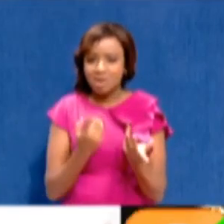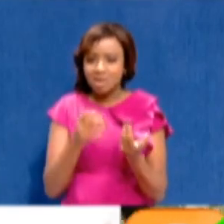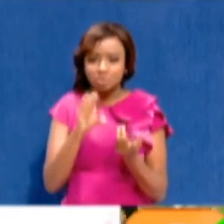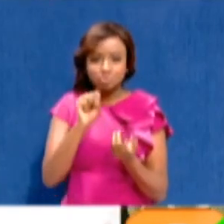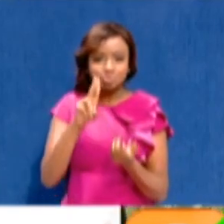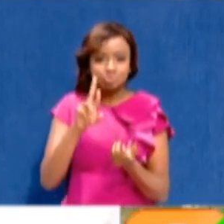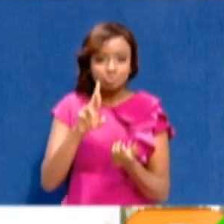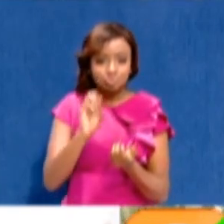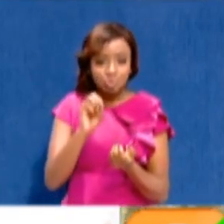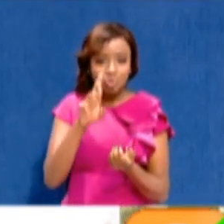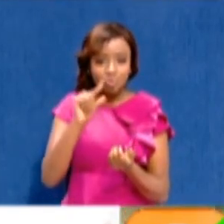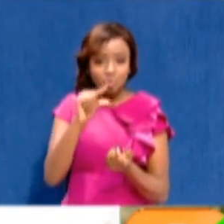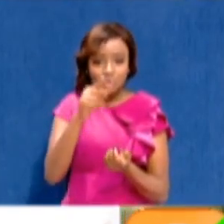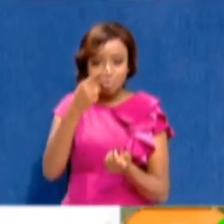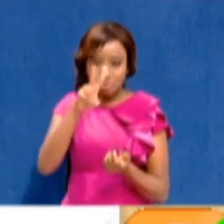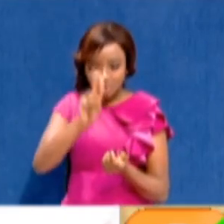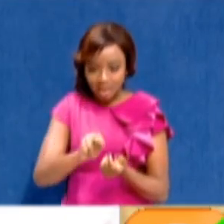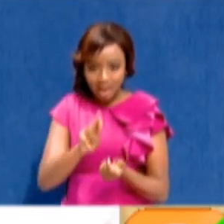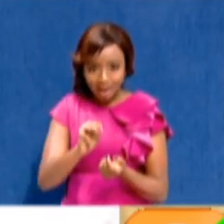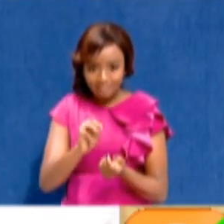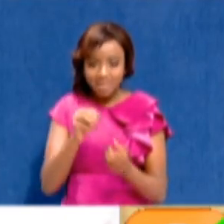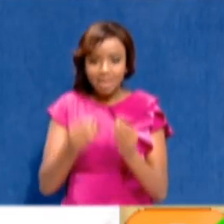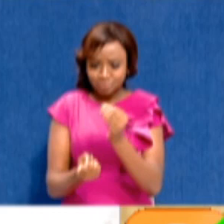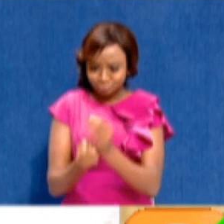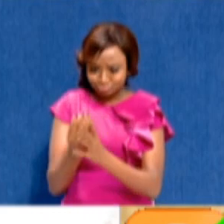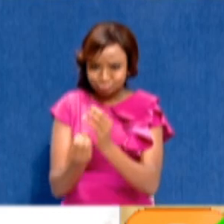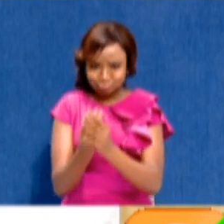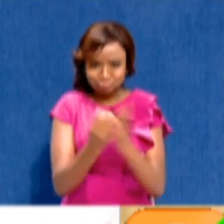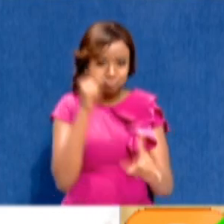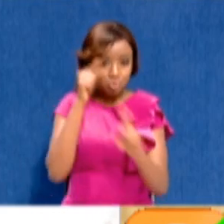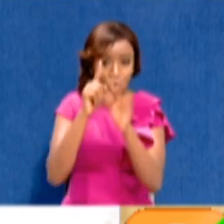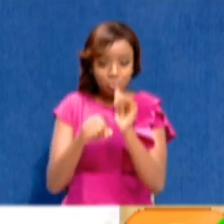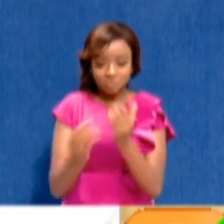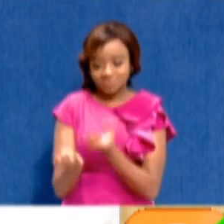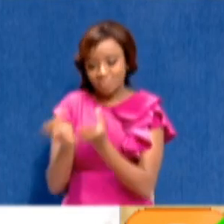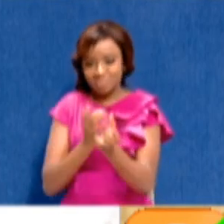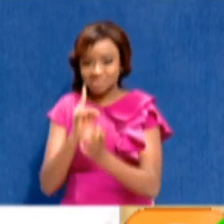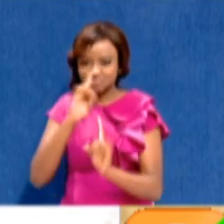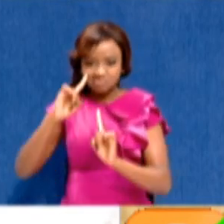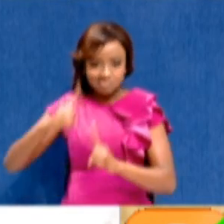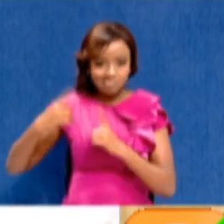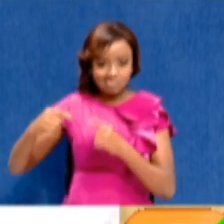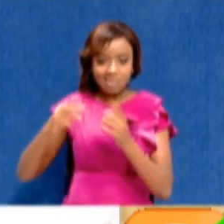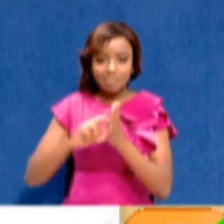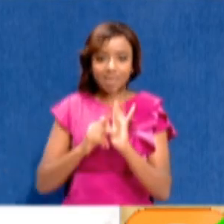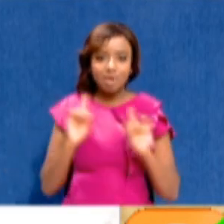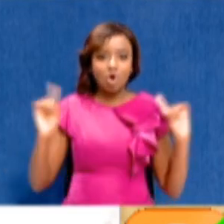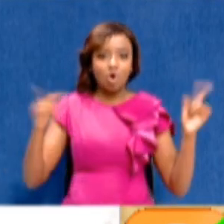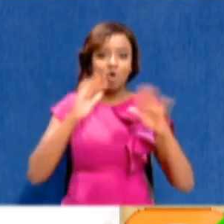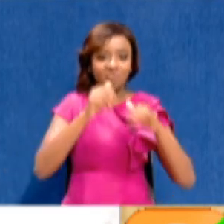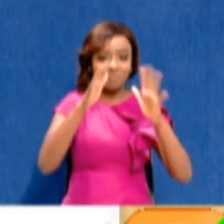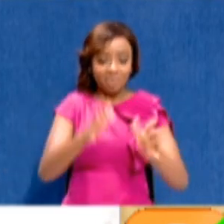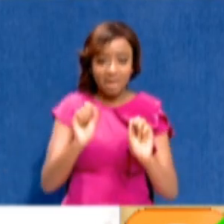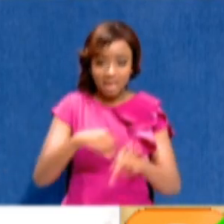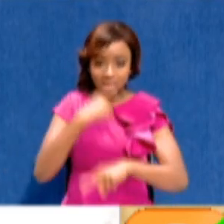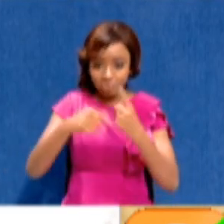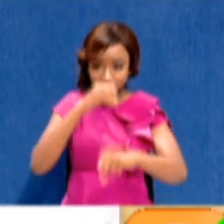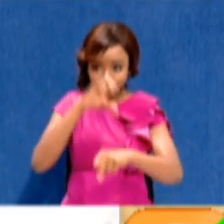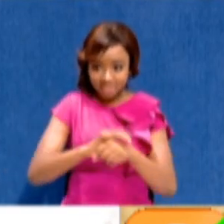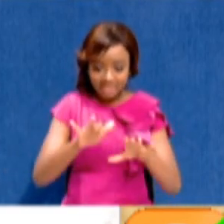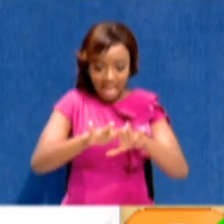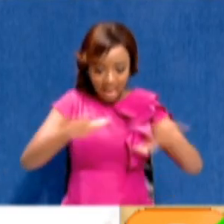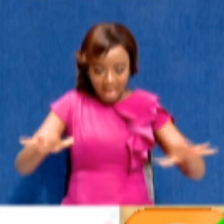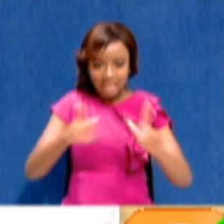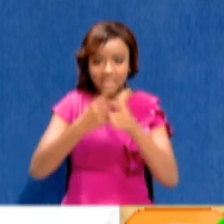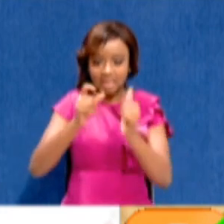for subsistence and commercial use. Our aspiration is that at least each of these farmers should have an acre and a half of land under